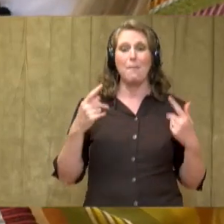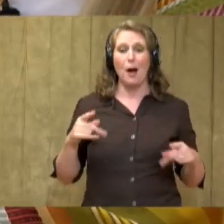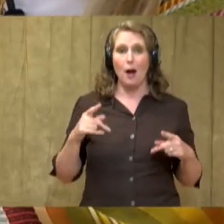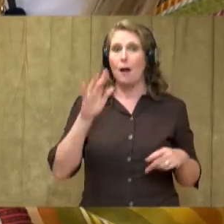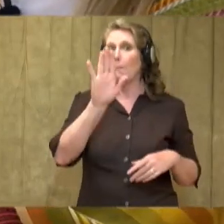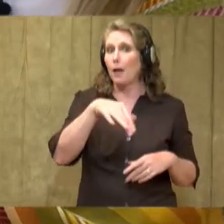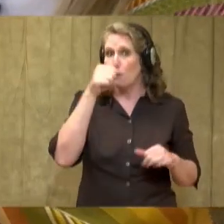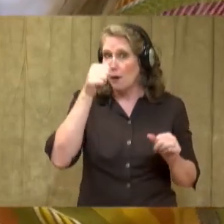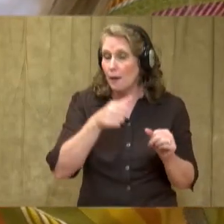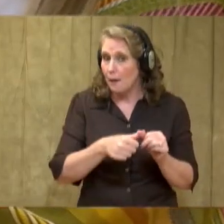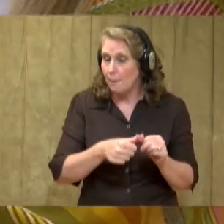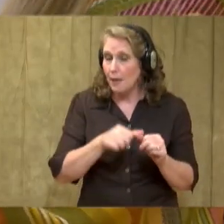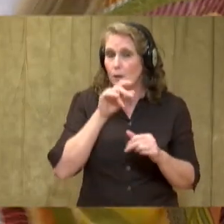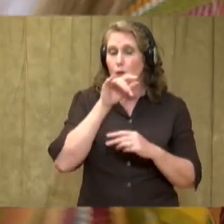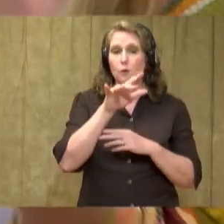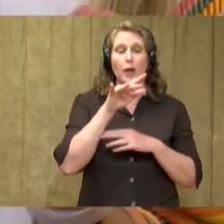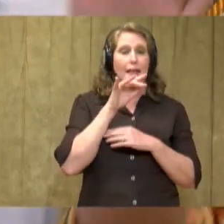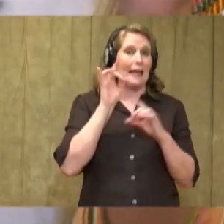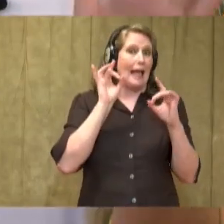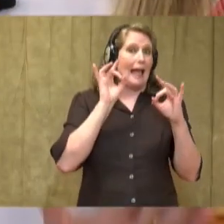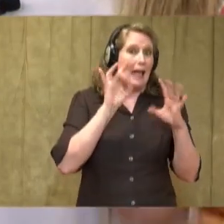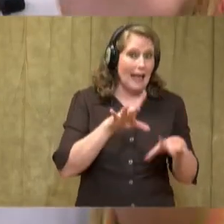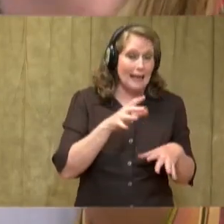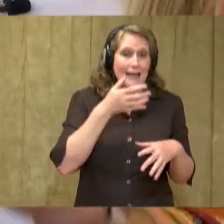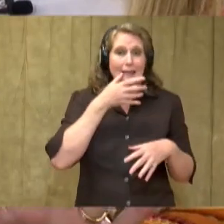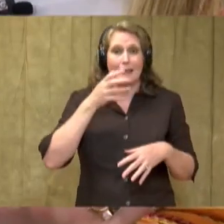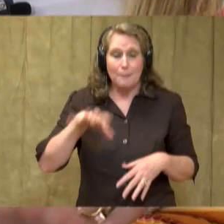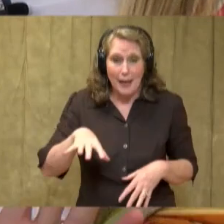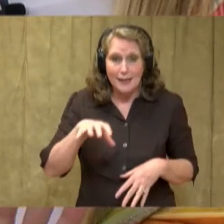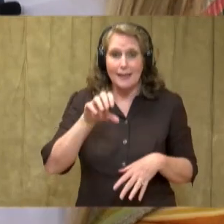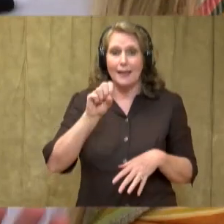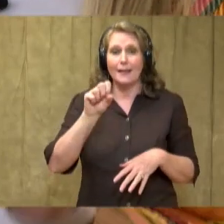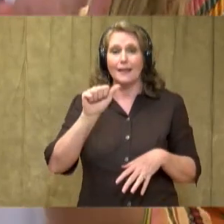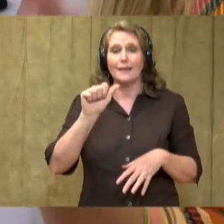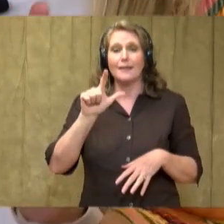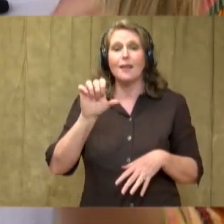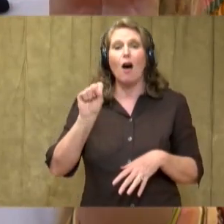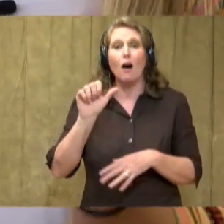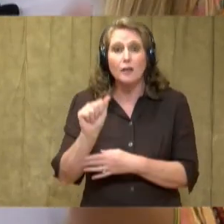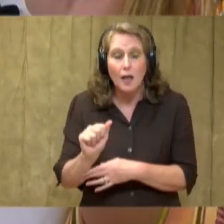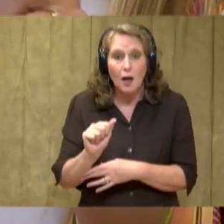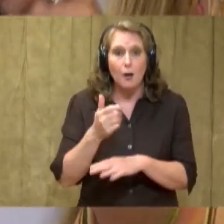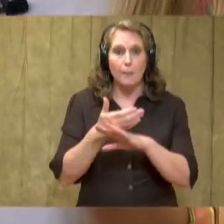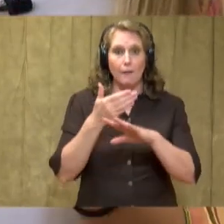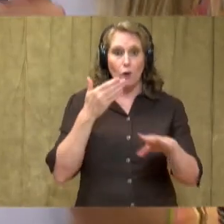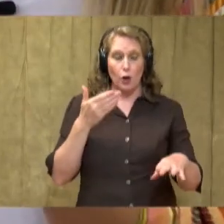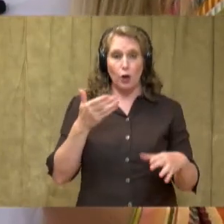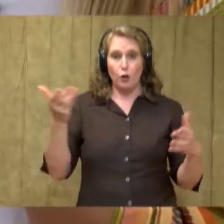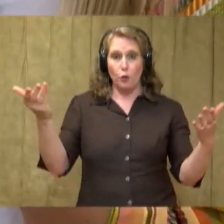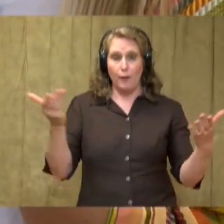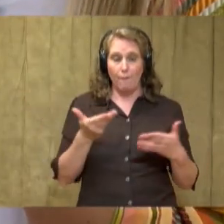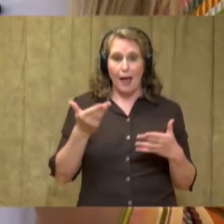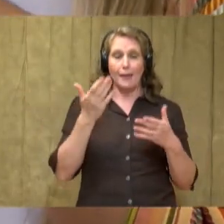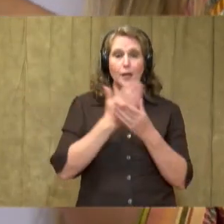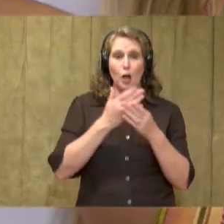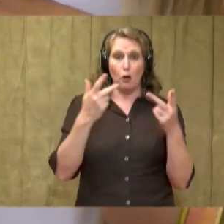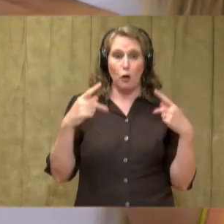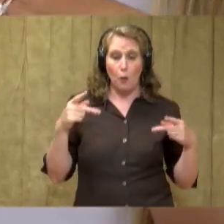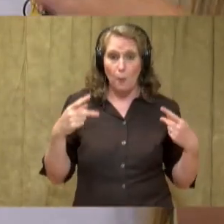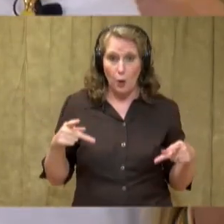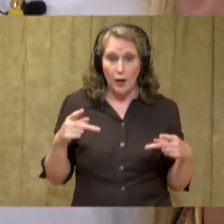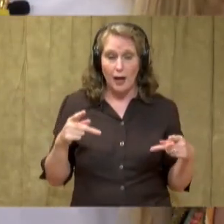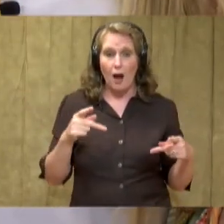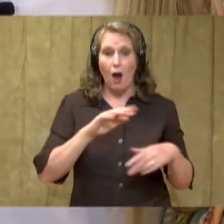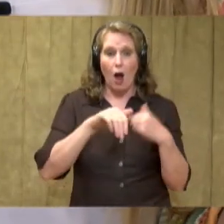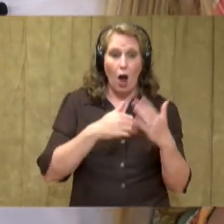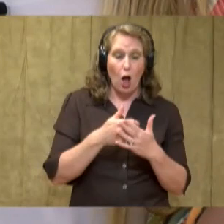Just remember, dragons hate spicy salsa. Before you host your taco party with dragons, get rid